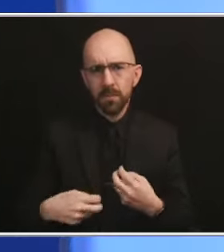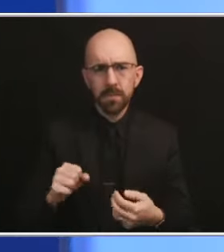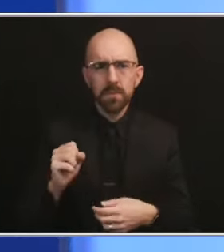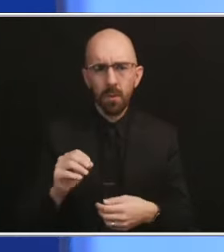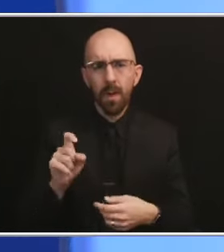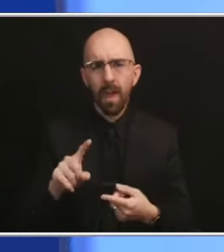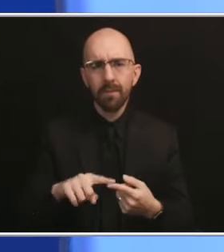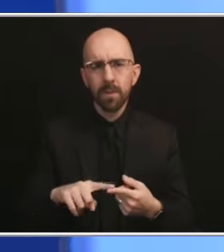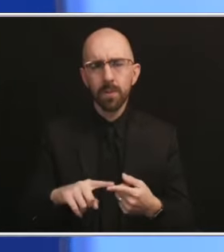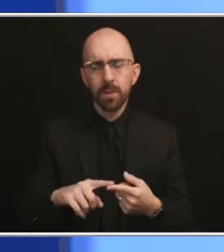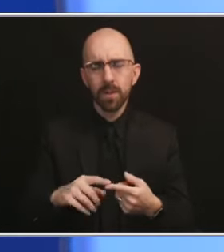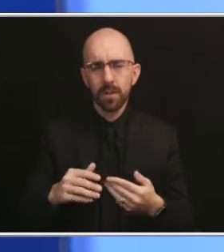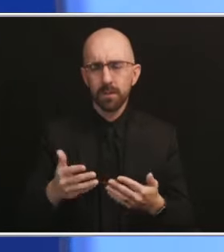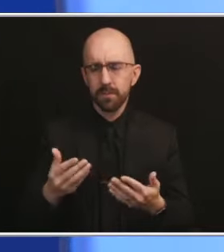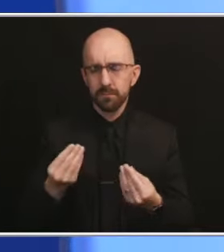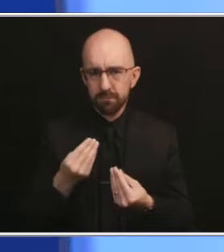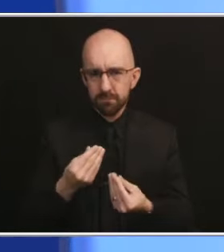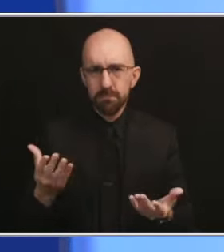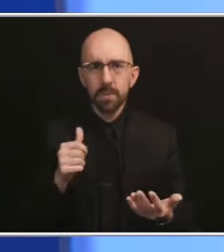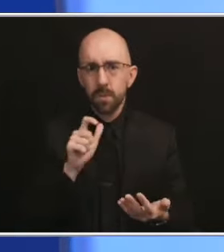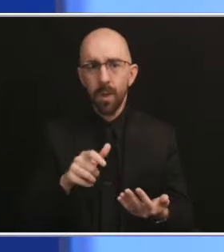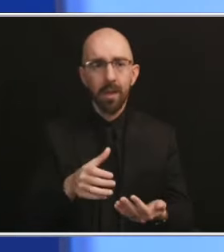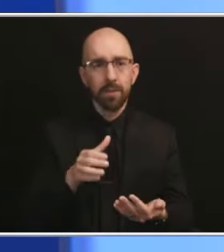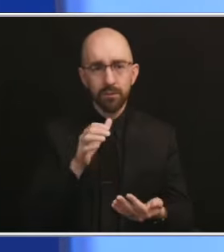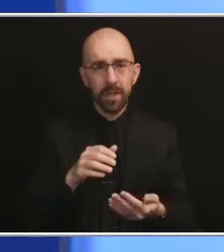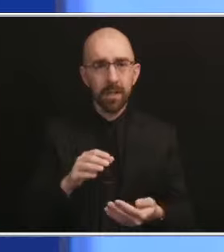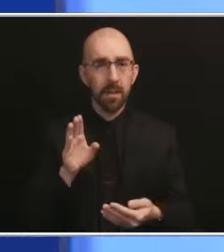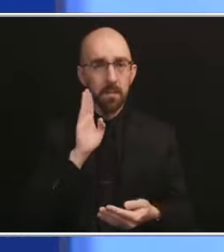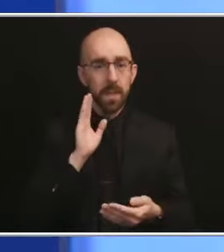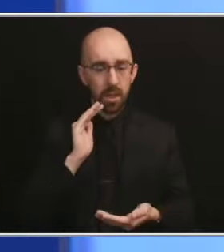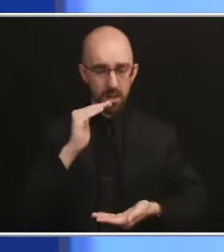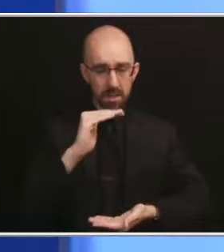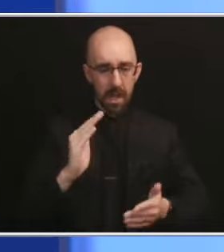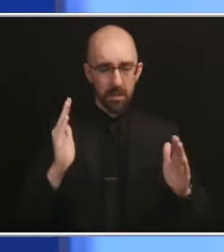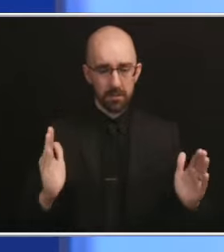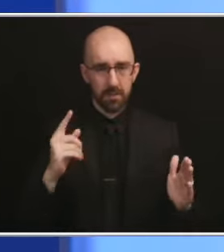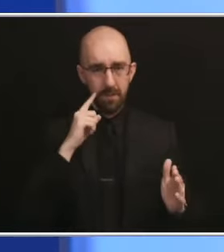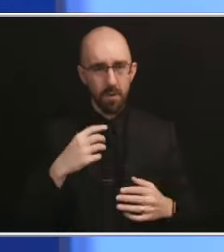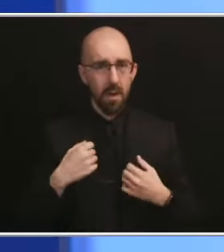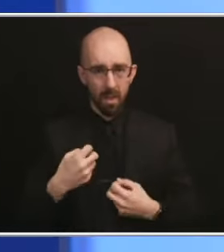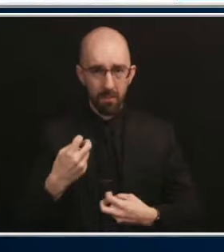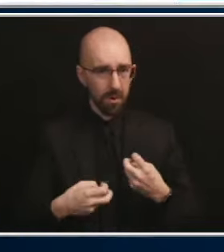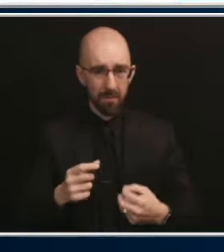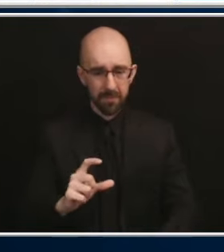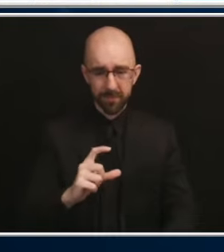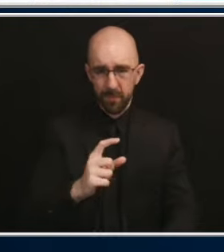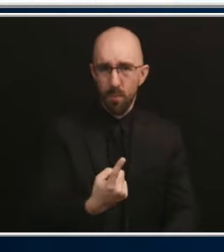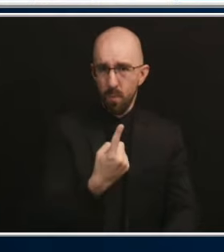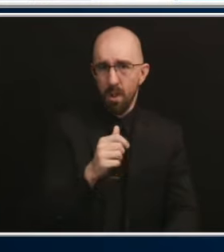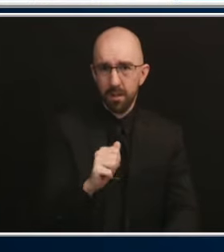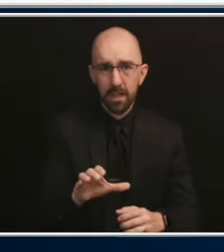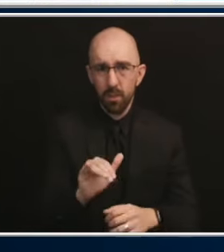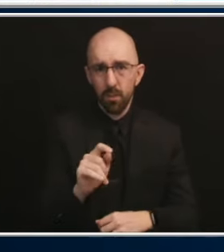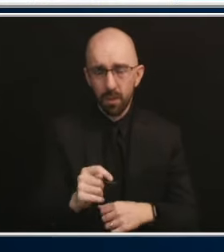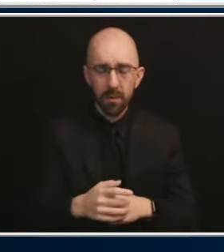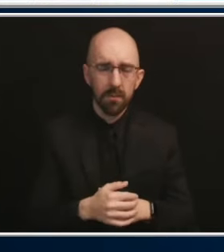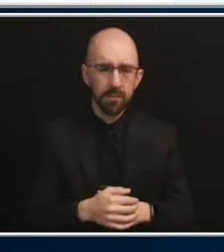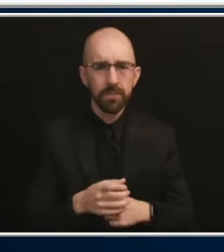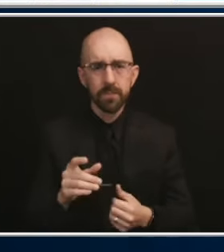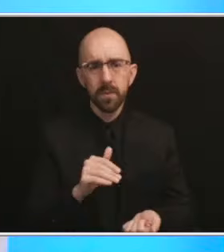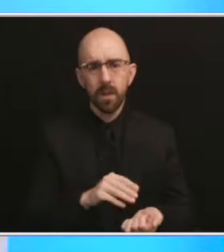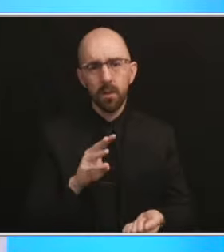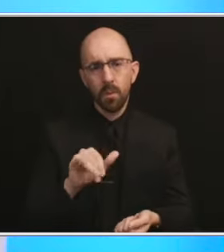that, you don't have to drink a case of beer every day to end up having health problems from alcohol. All right. Dr. Weinman. Yeah, I